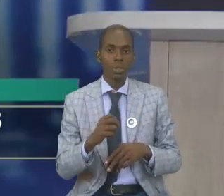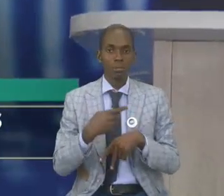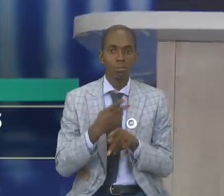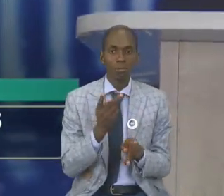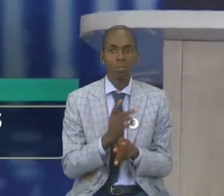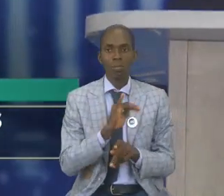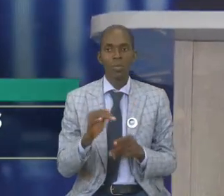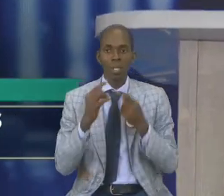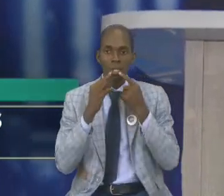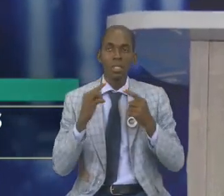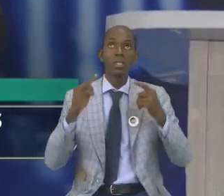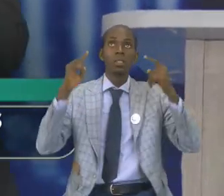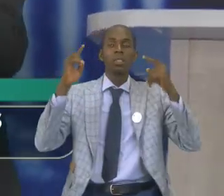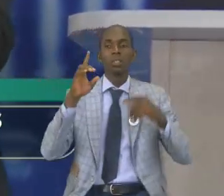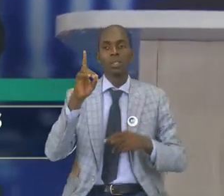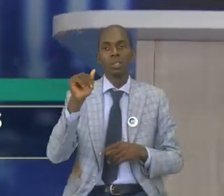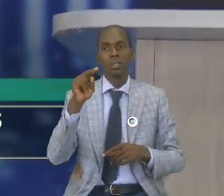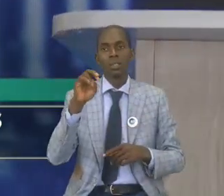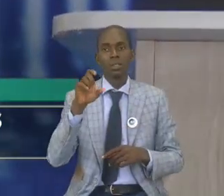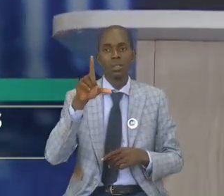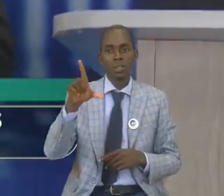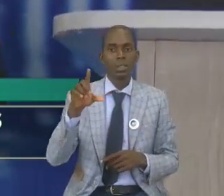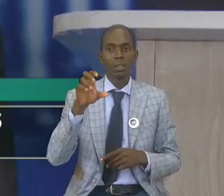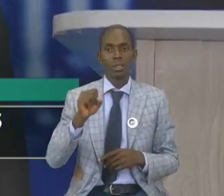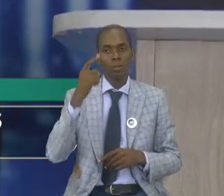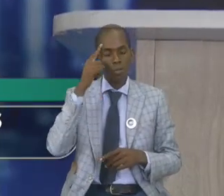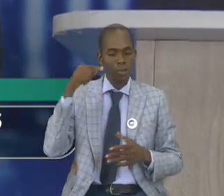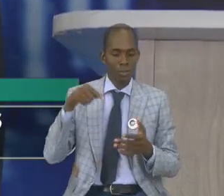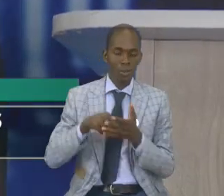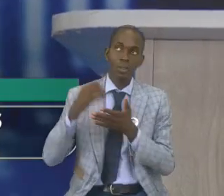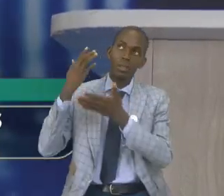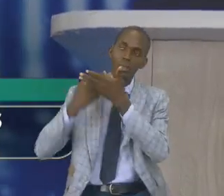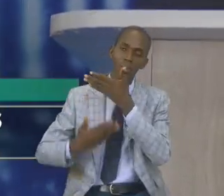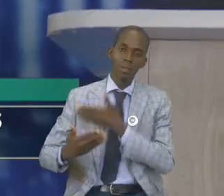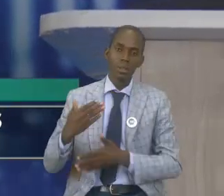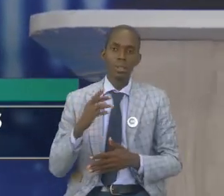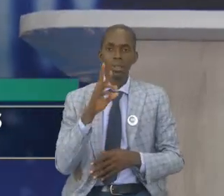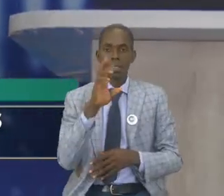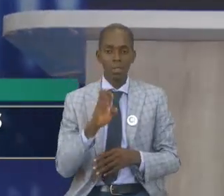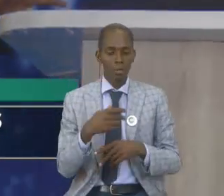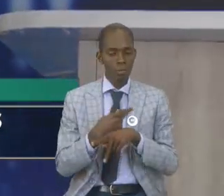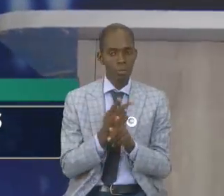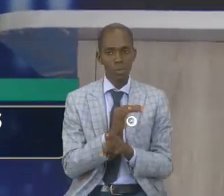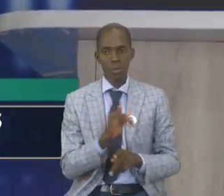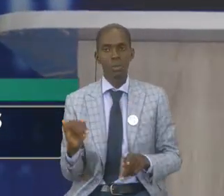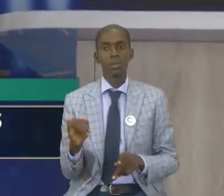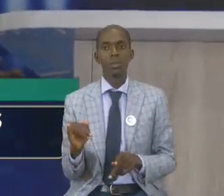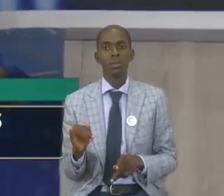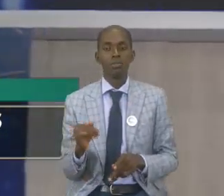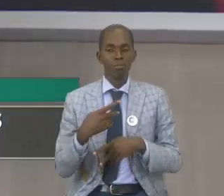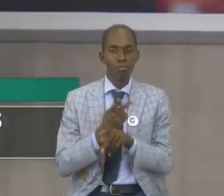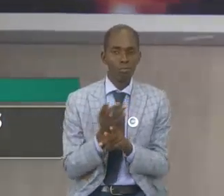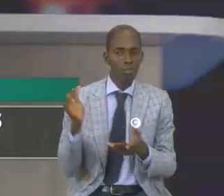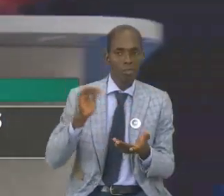excelling Daniels for this generation. Reproducing excelling Daniels